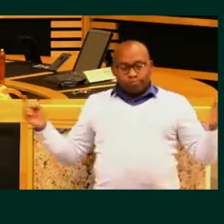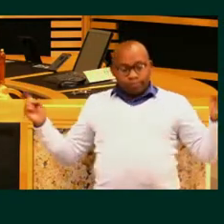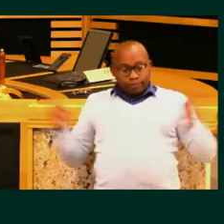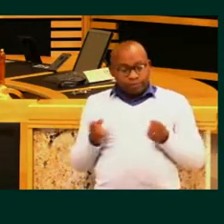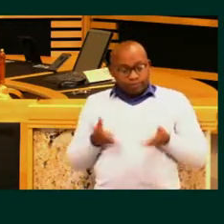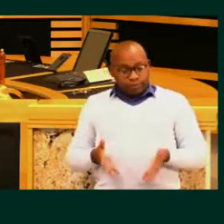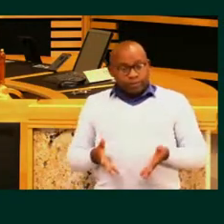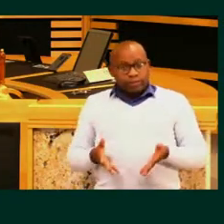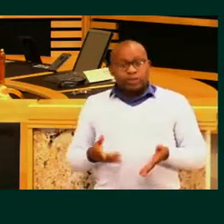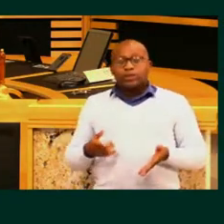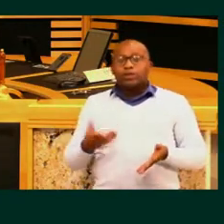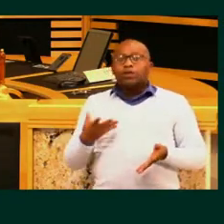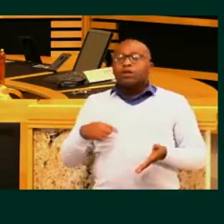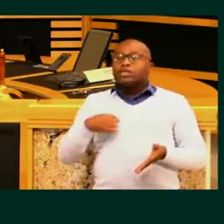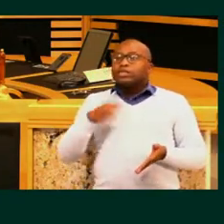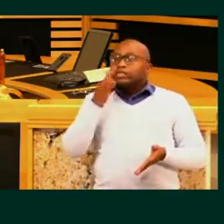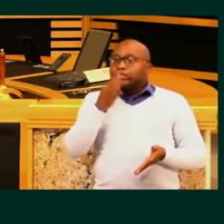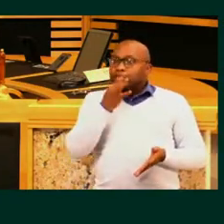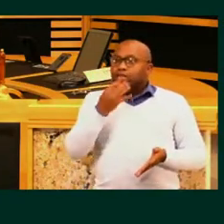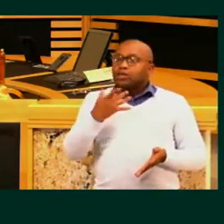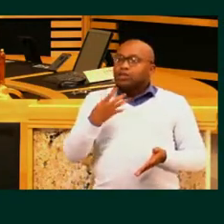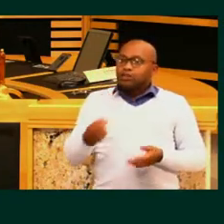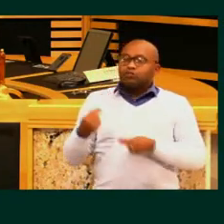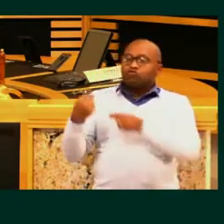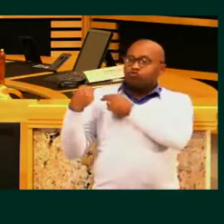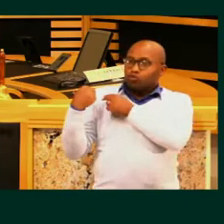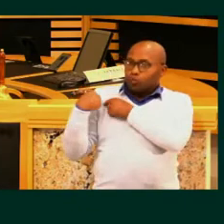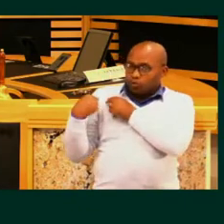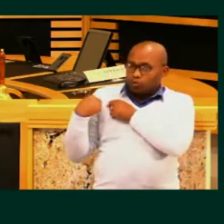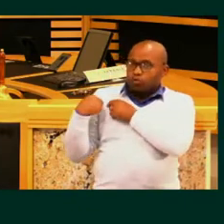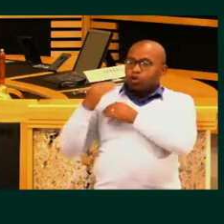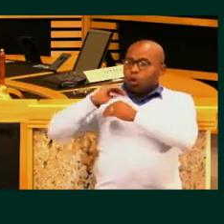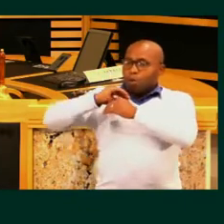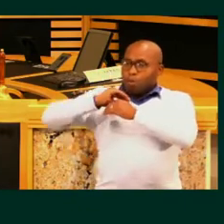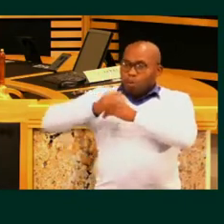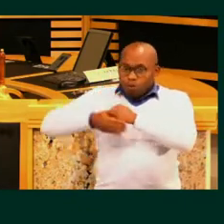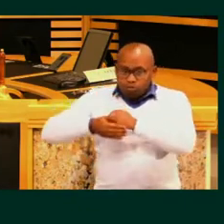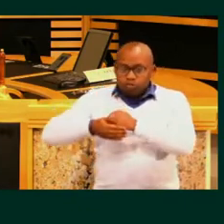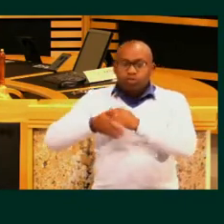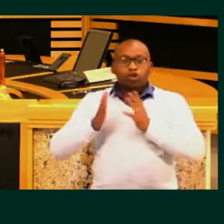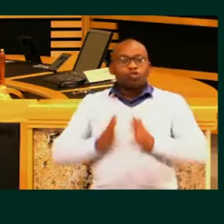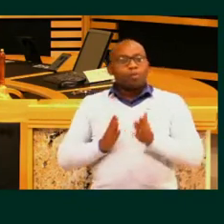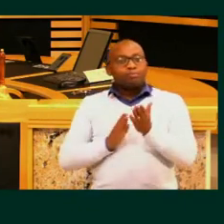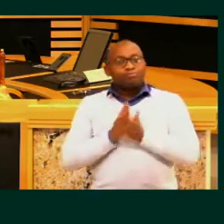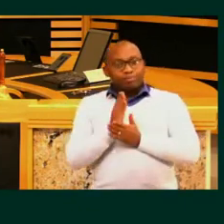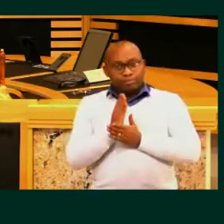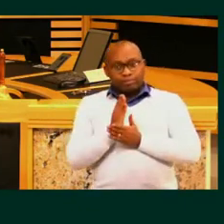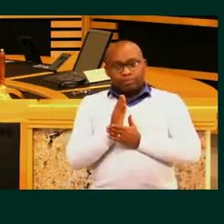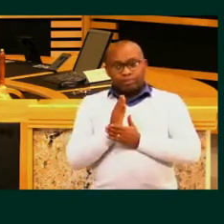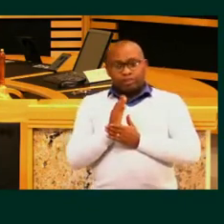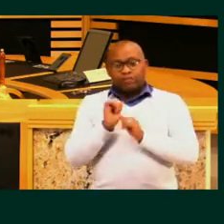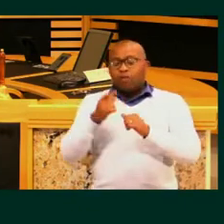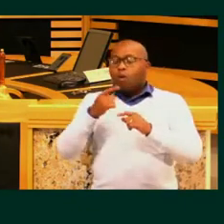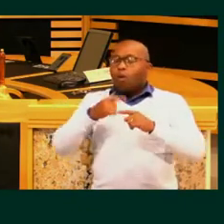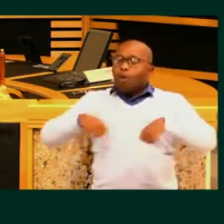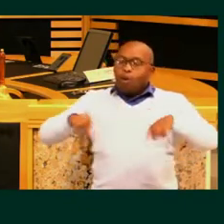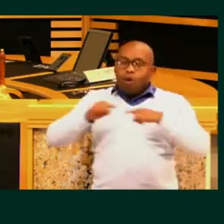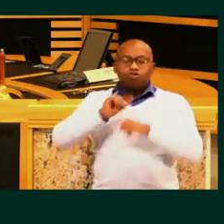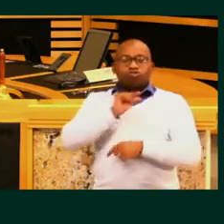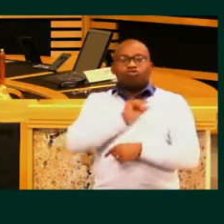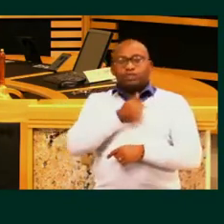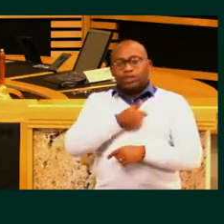a responsibility to respect to protect and fulfill the human rights of all jendes all